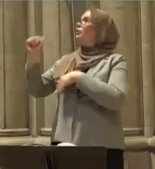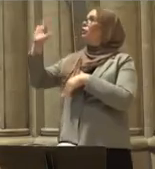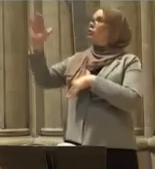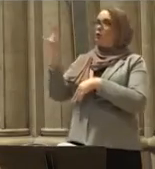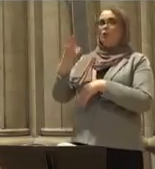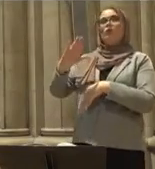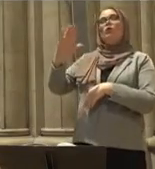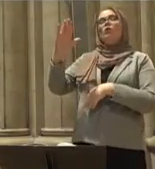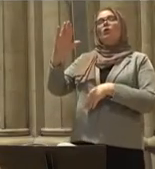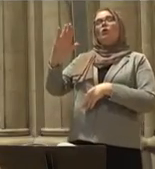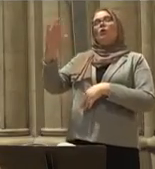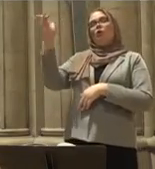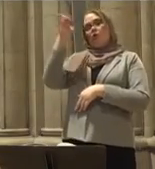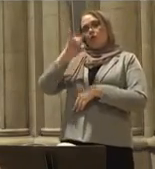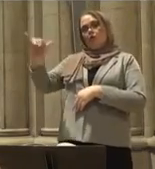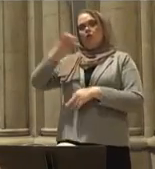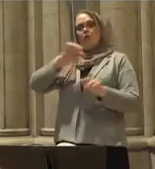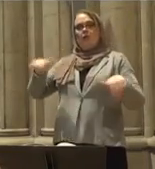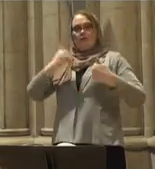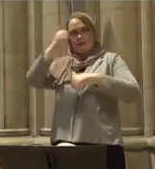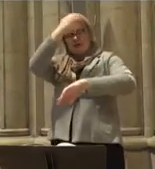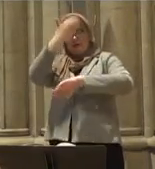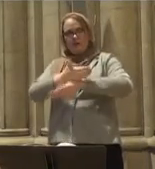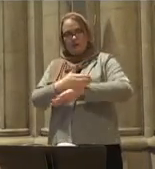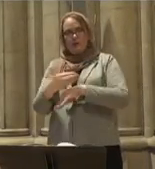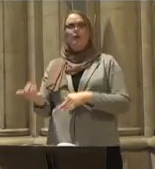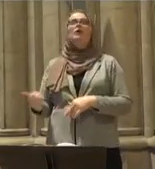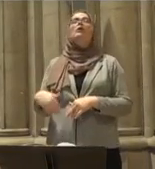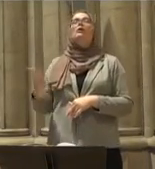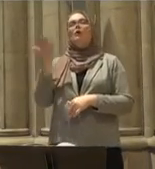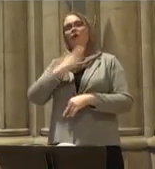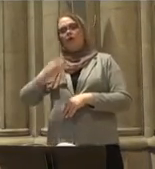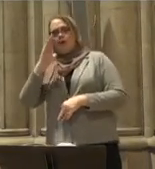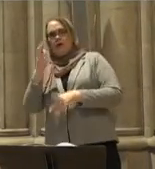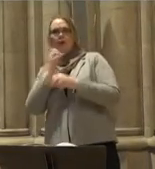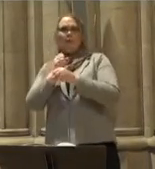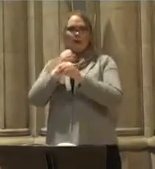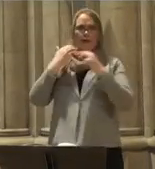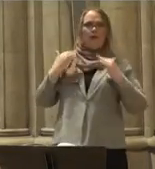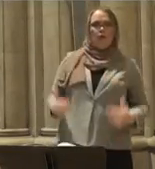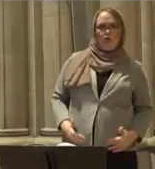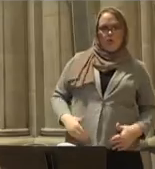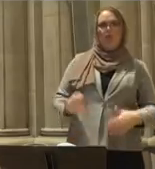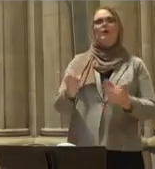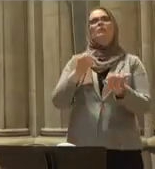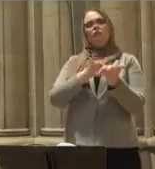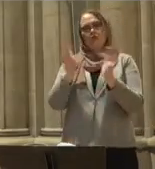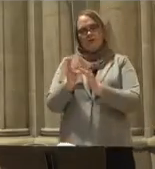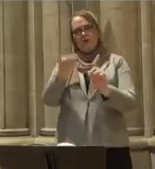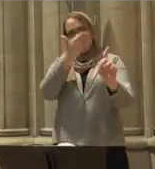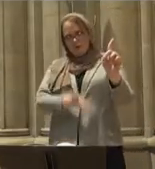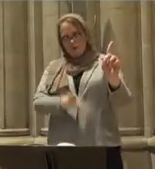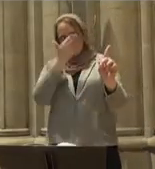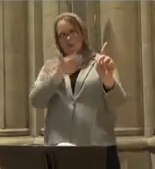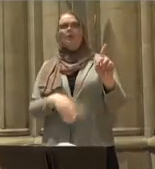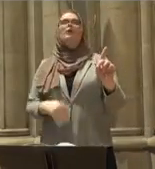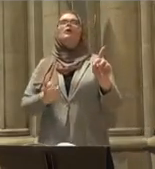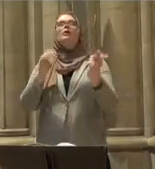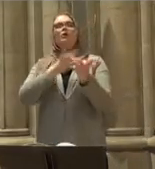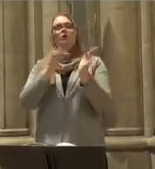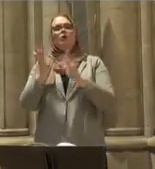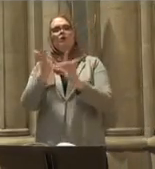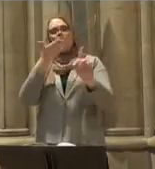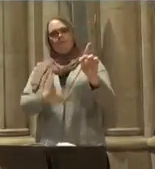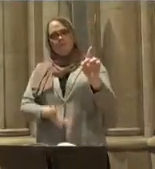word, made mortal flesh in Jesus. Born into the human family and dwelling among us, he revealed